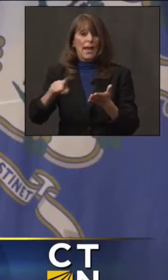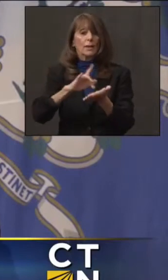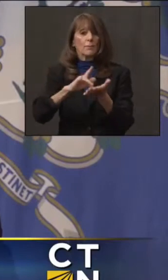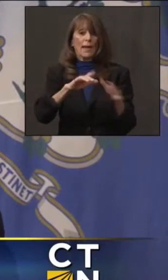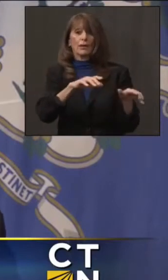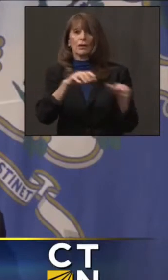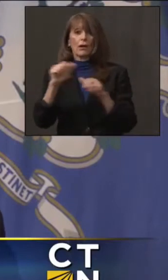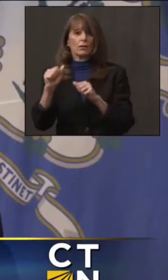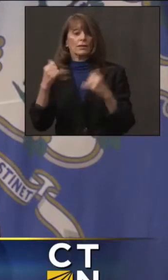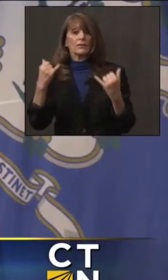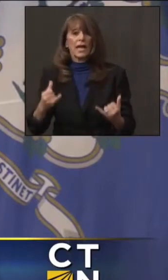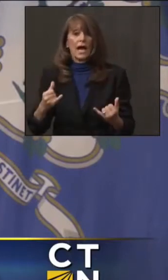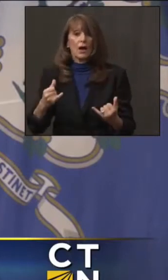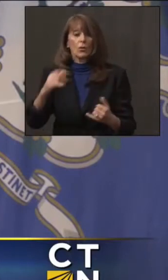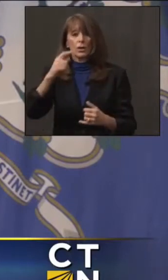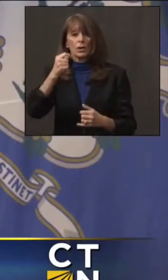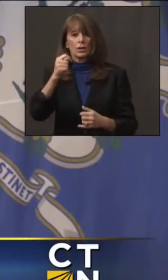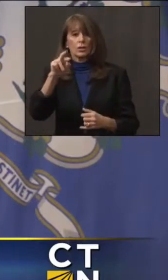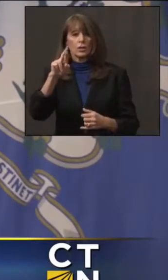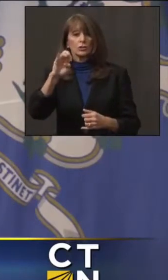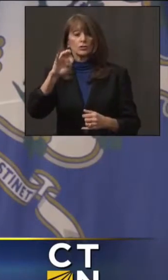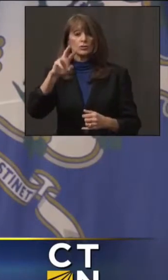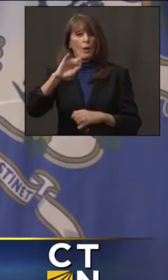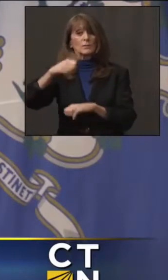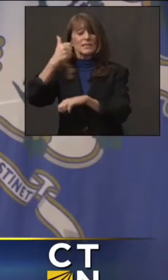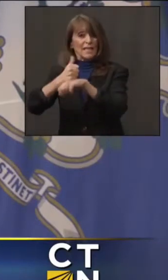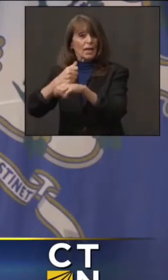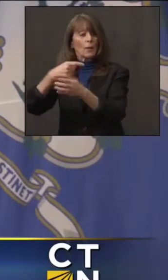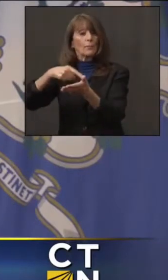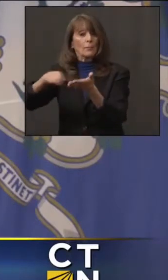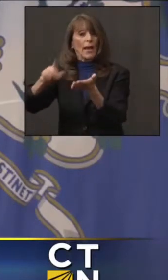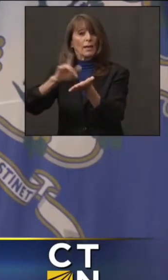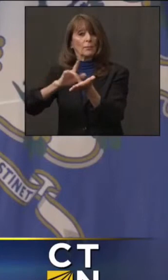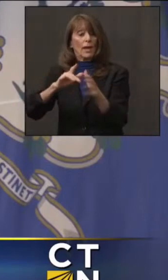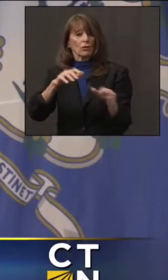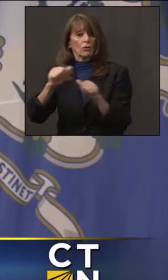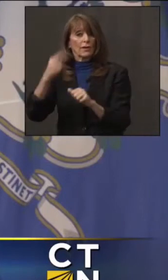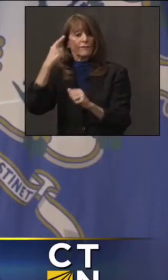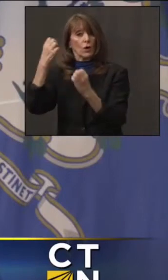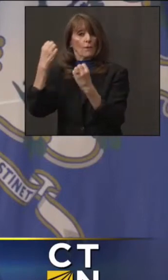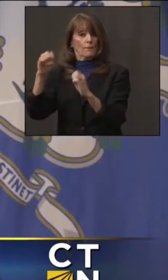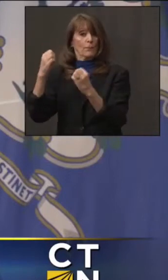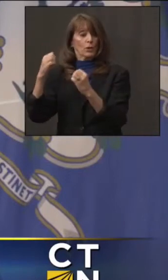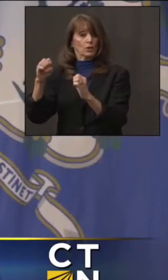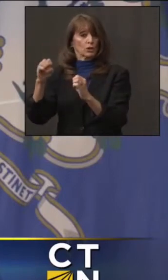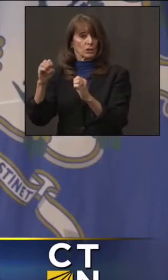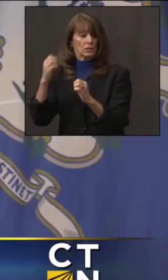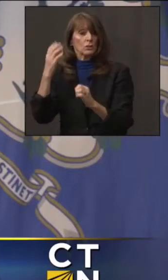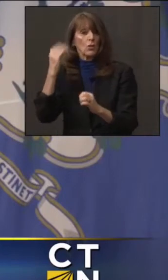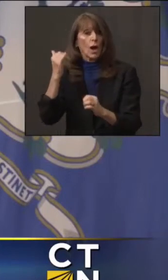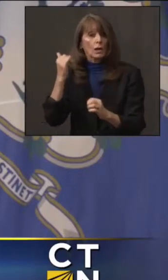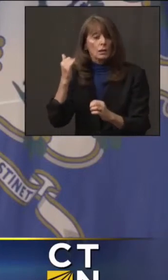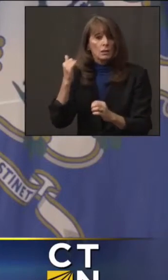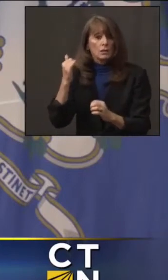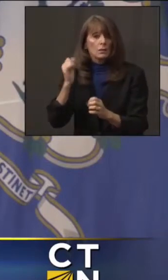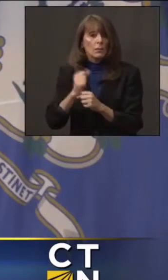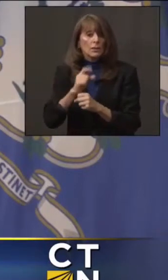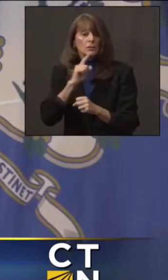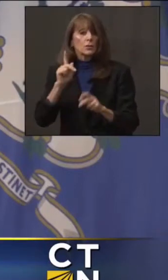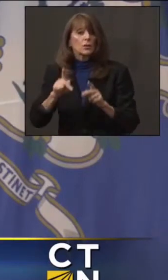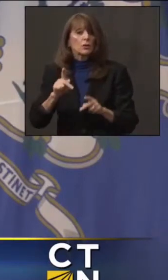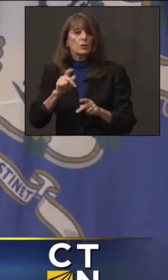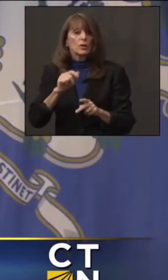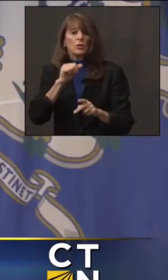ever. In fact, the Trump administration put in place paid medical leave on an emergency basis just so that people would not